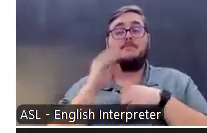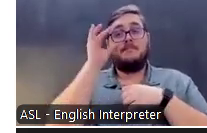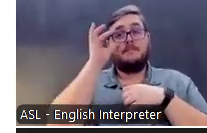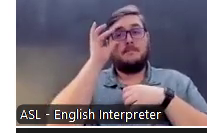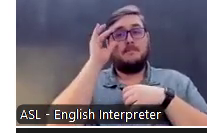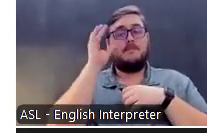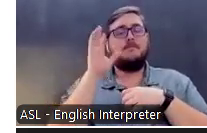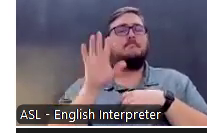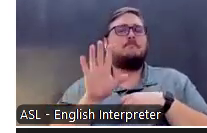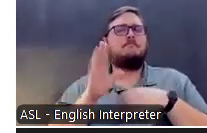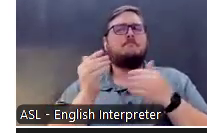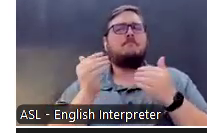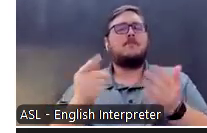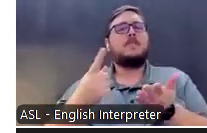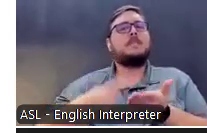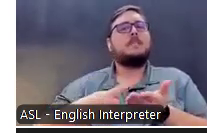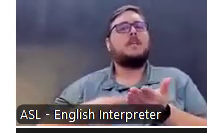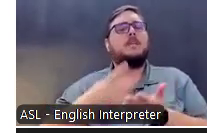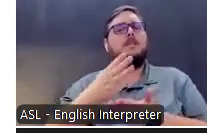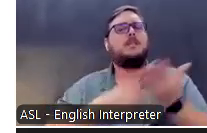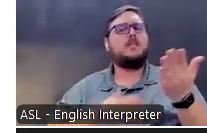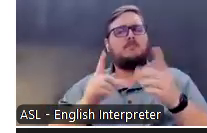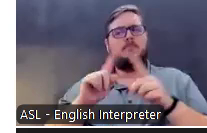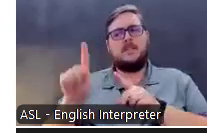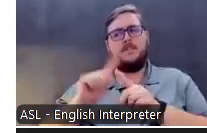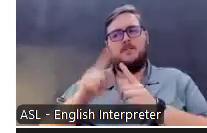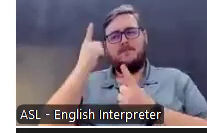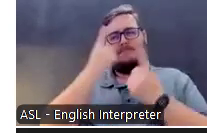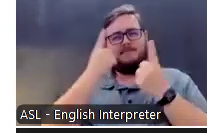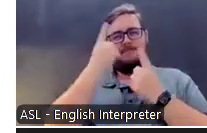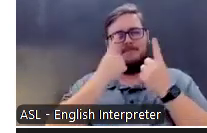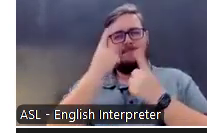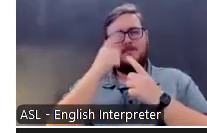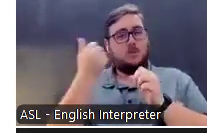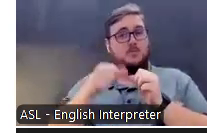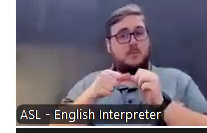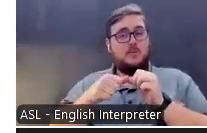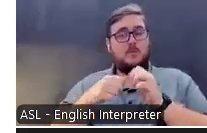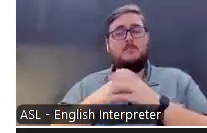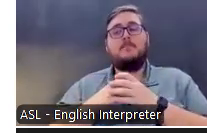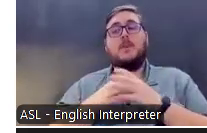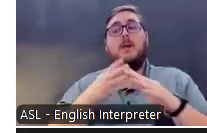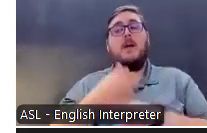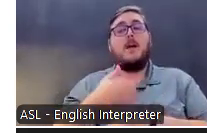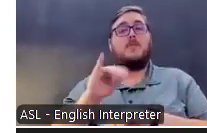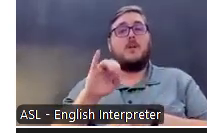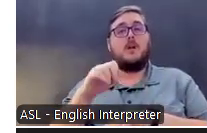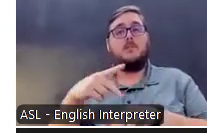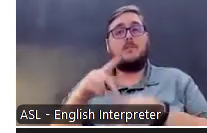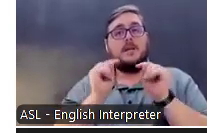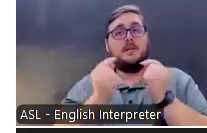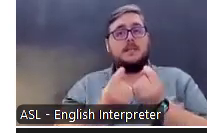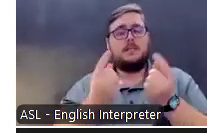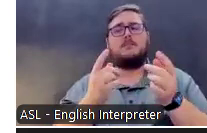Let's discuss some things to keep in mind. Once the IEP team determines that a student needs assistive